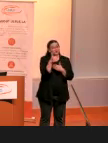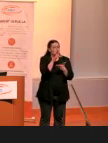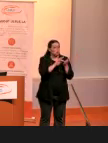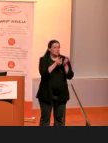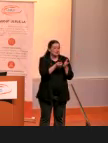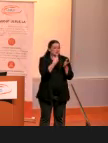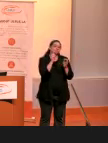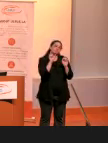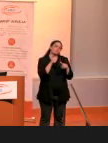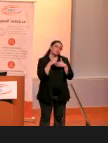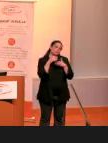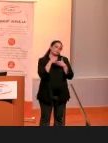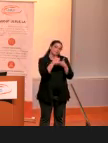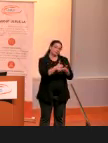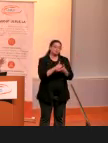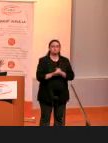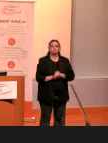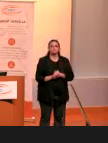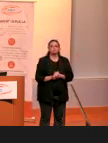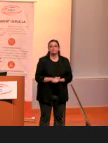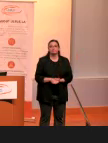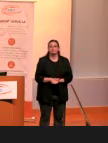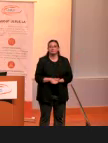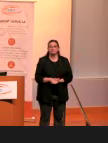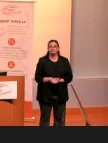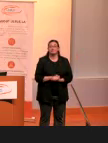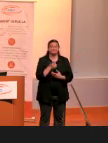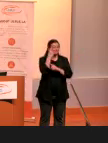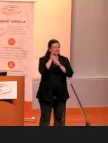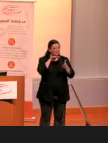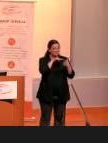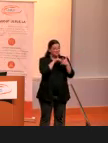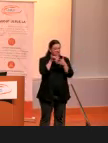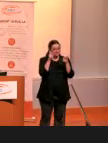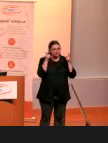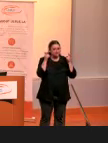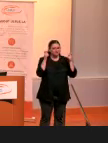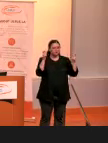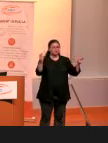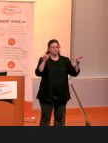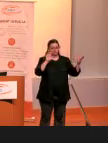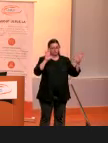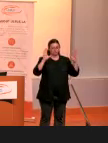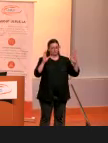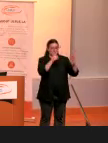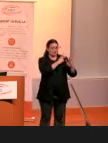helpful. So this is a really large study that was done looking at large patient